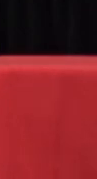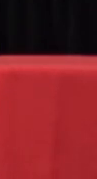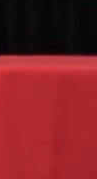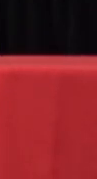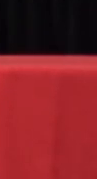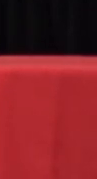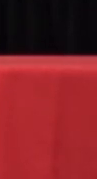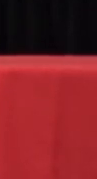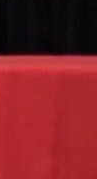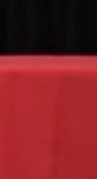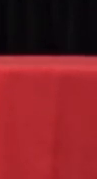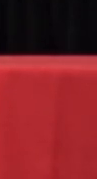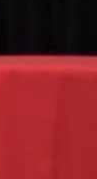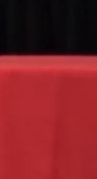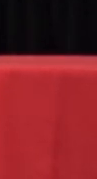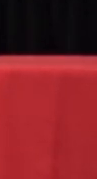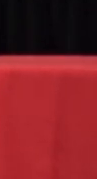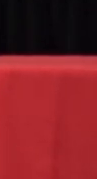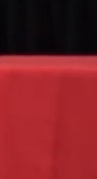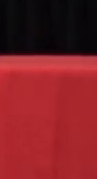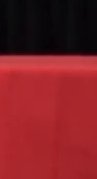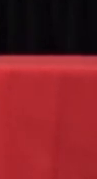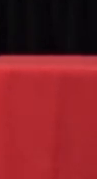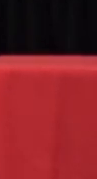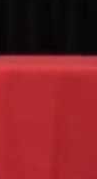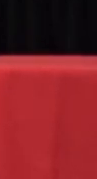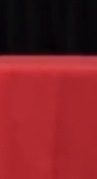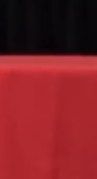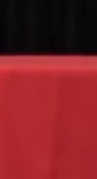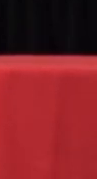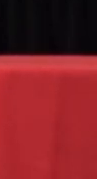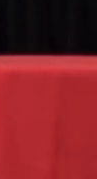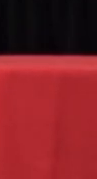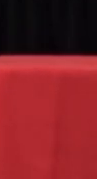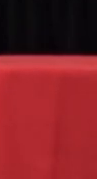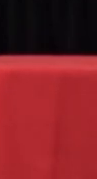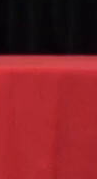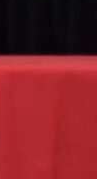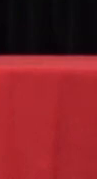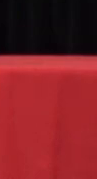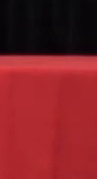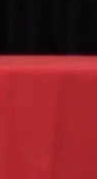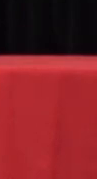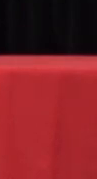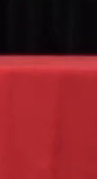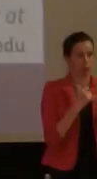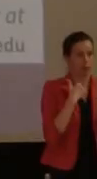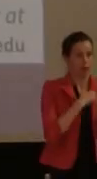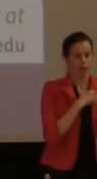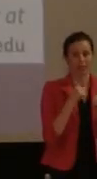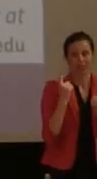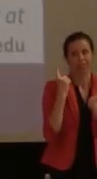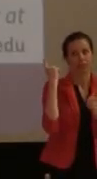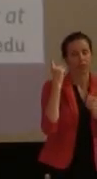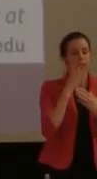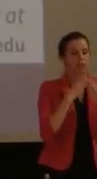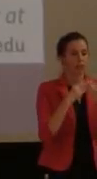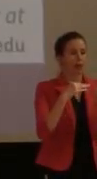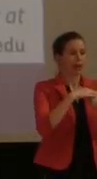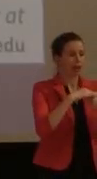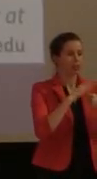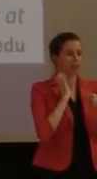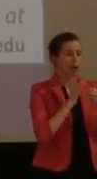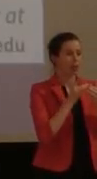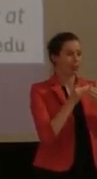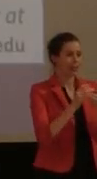conduct projects in communities. And they can also lead with us in areas. So what you see on the slide are areas with some of our